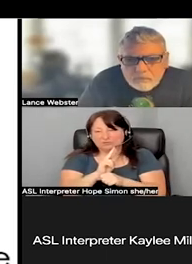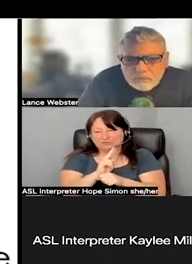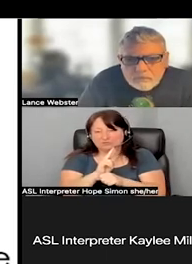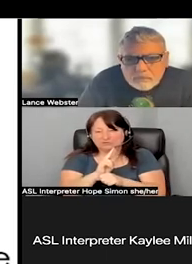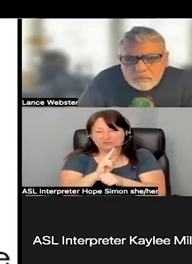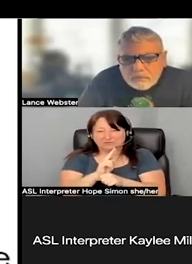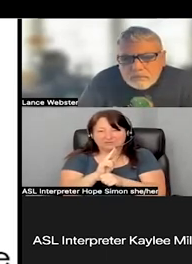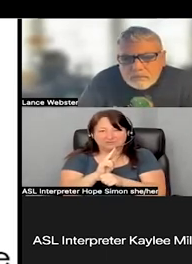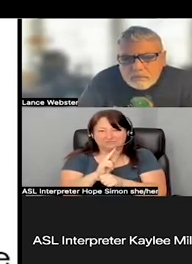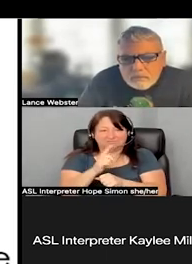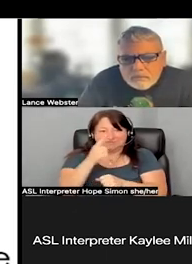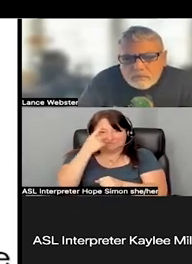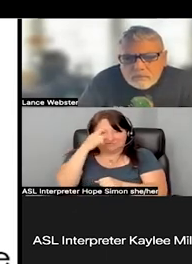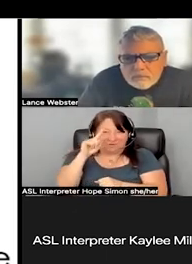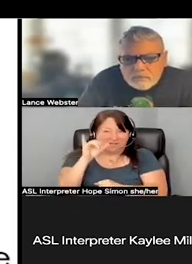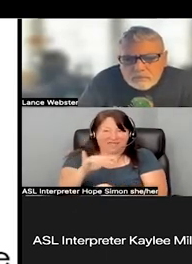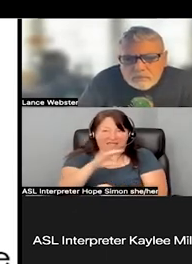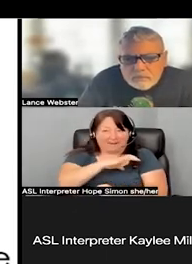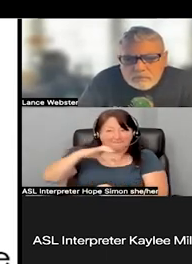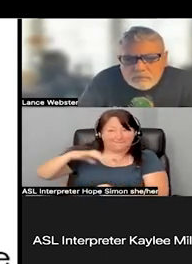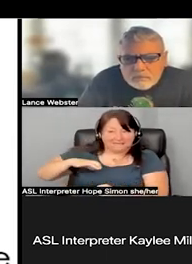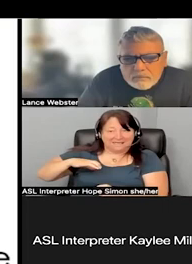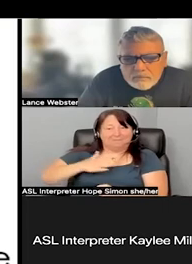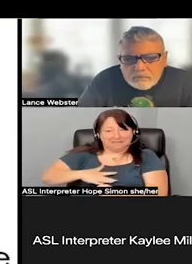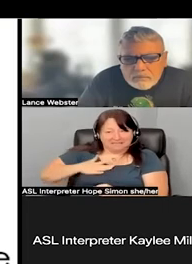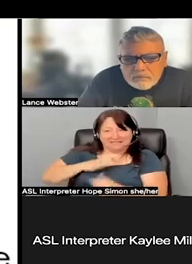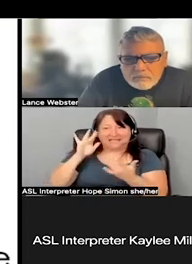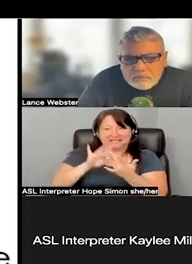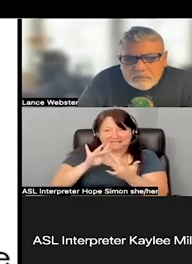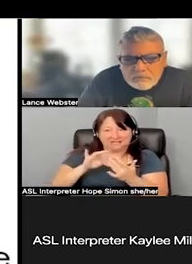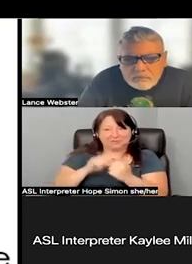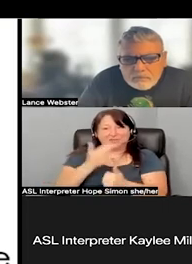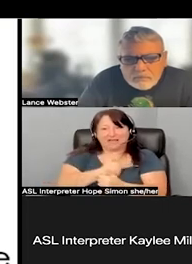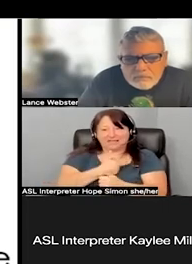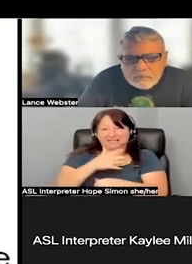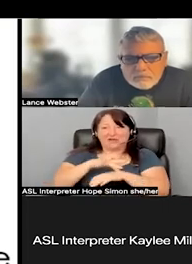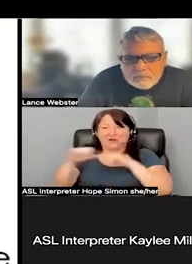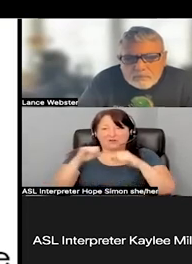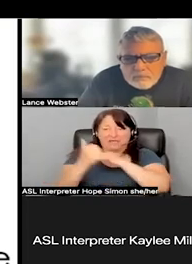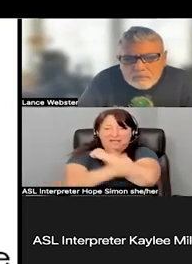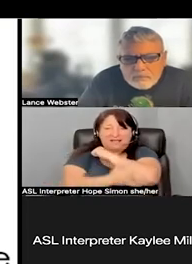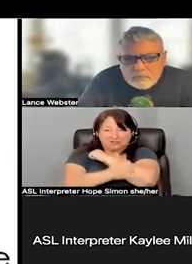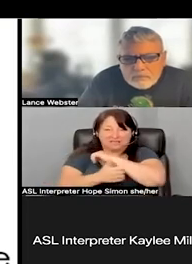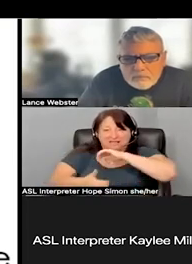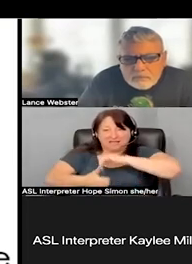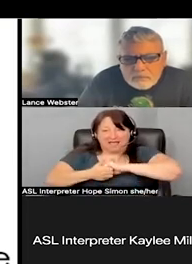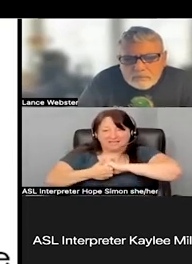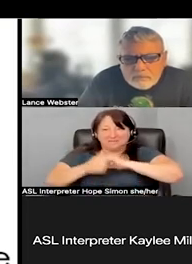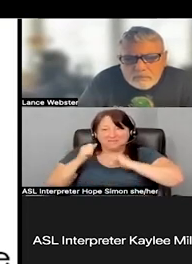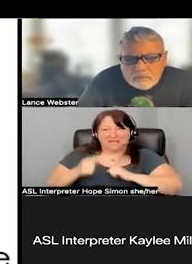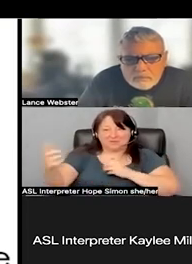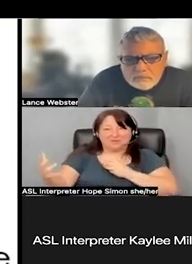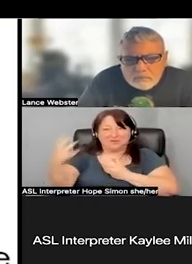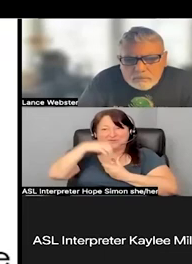the committee is working on, please get in touch with us at Earthquake Country Alliance about being able to incorporate you in the